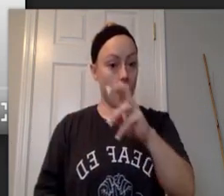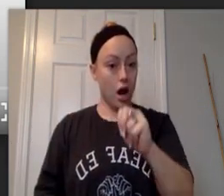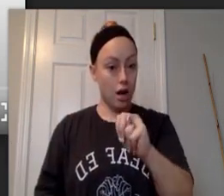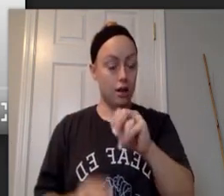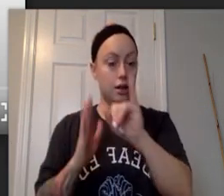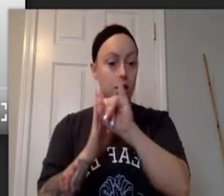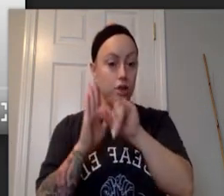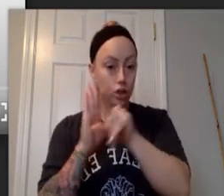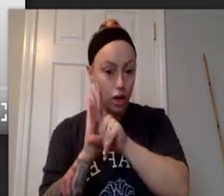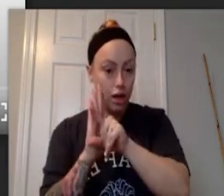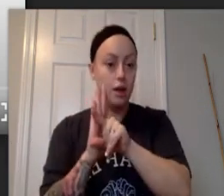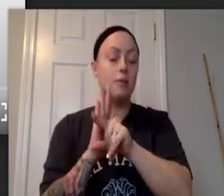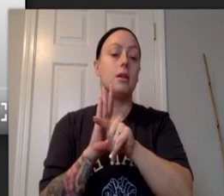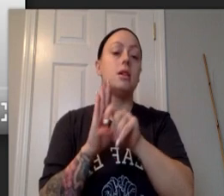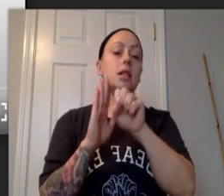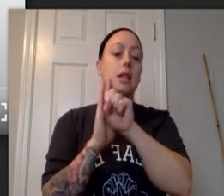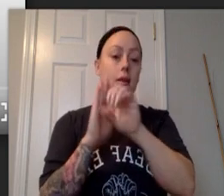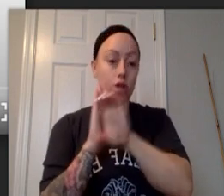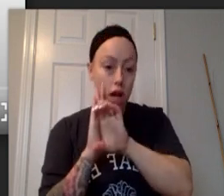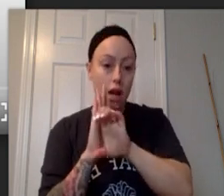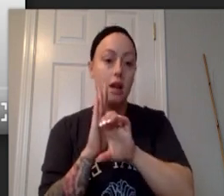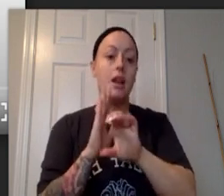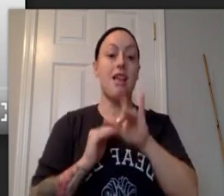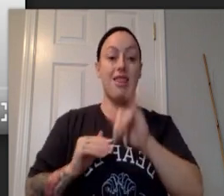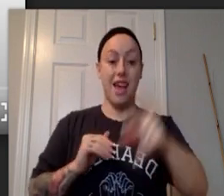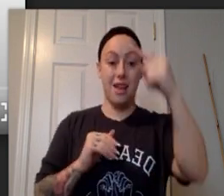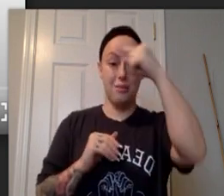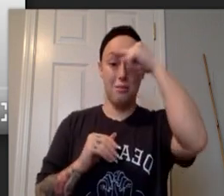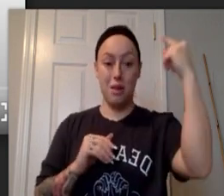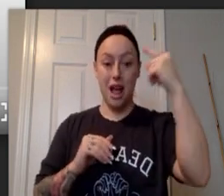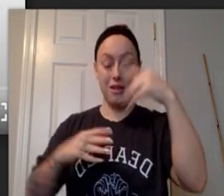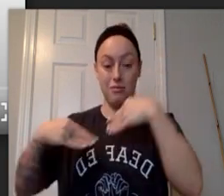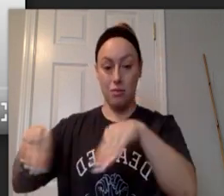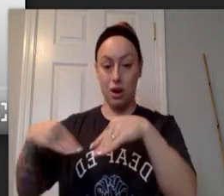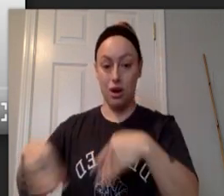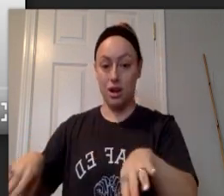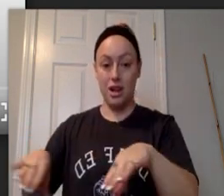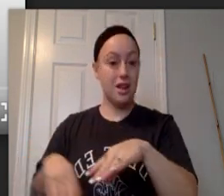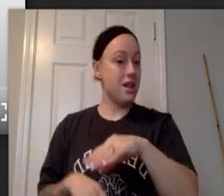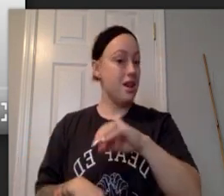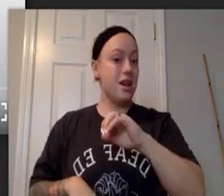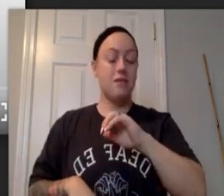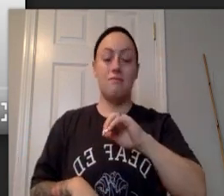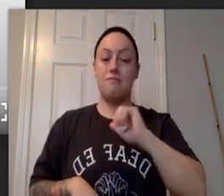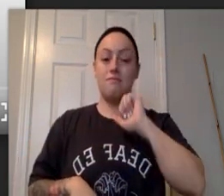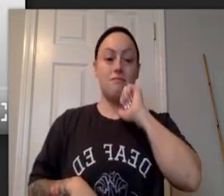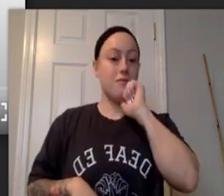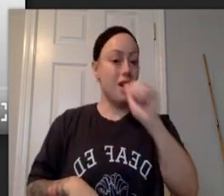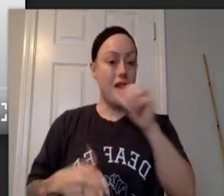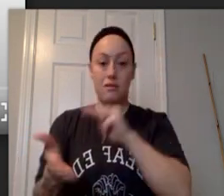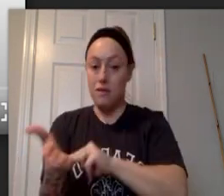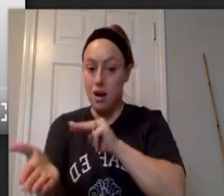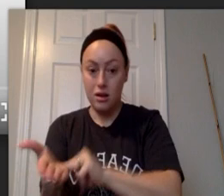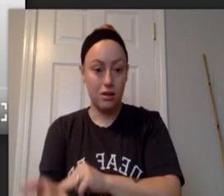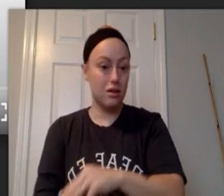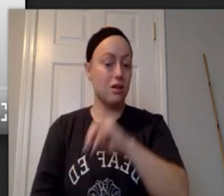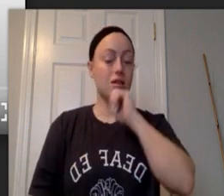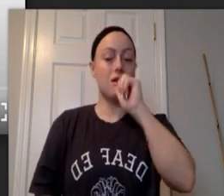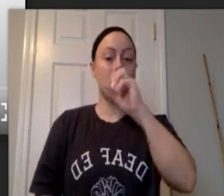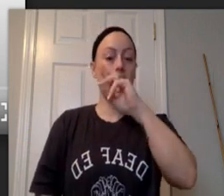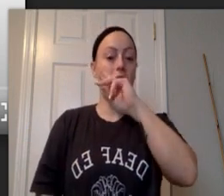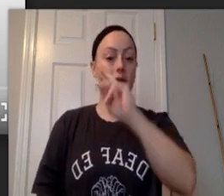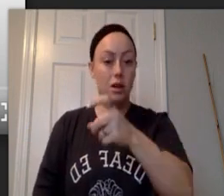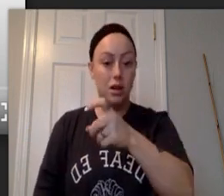that is the black market. That is unregulated. There's not a prescription involved. There's not a doctor. Like, if it's not from